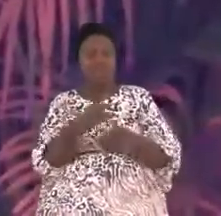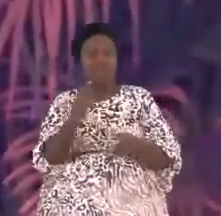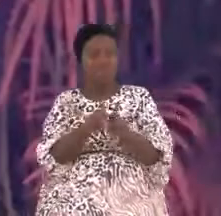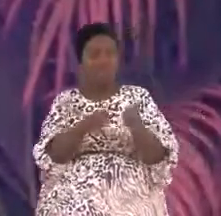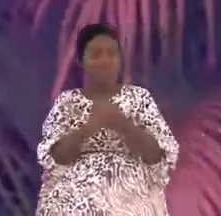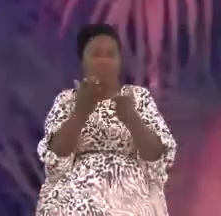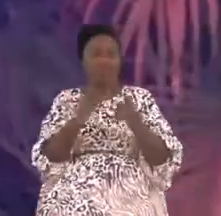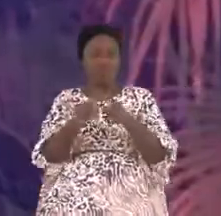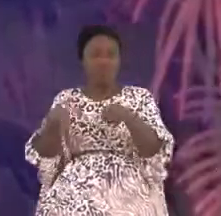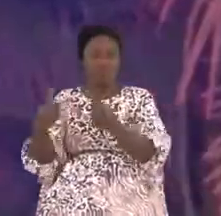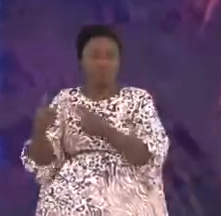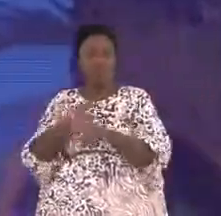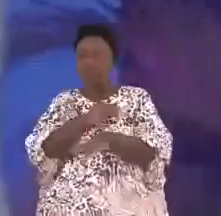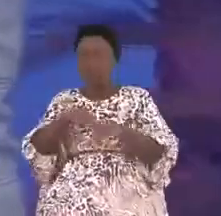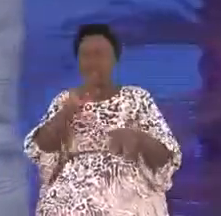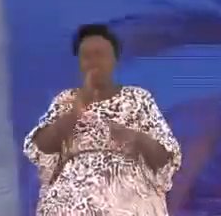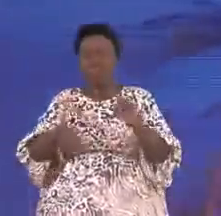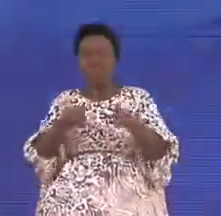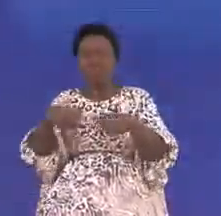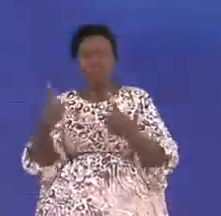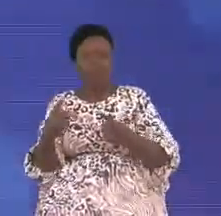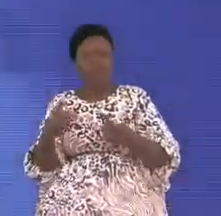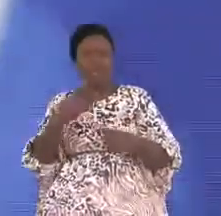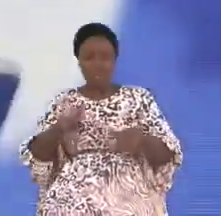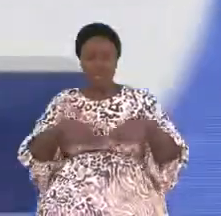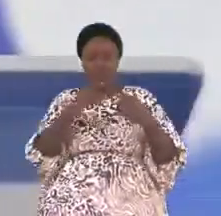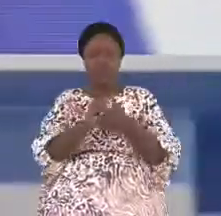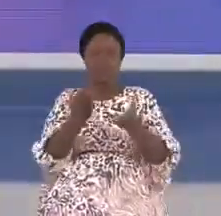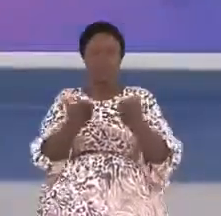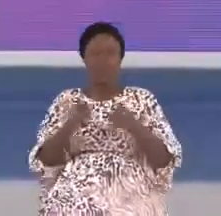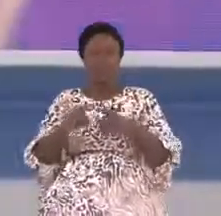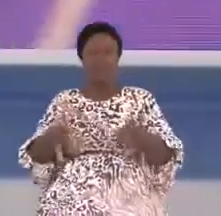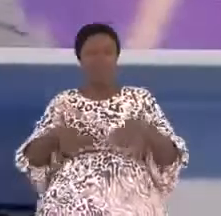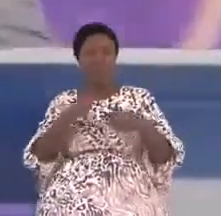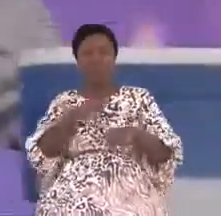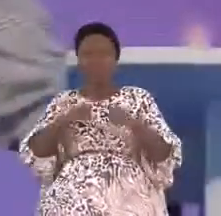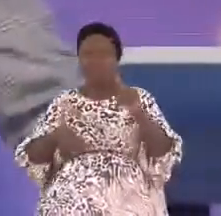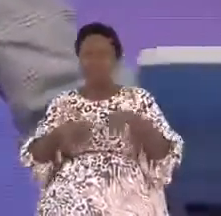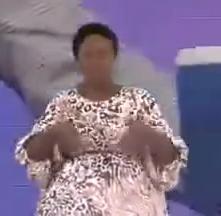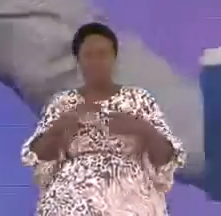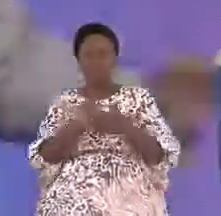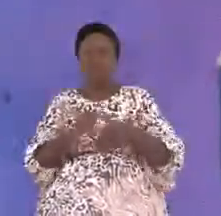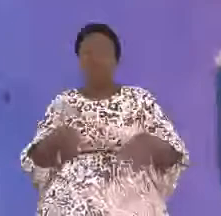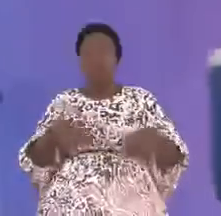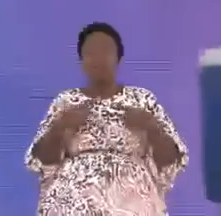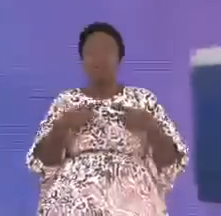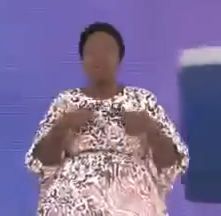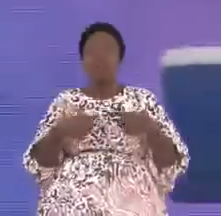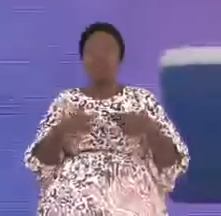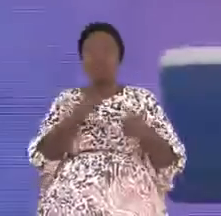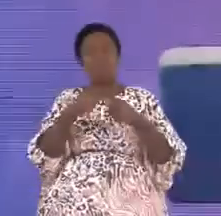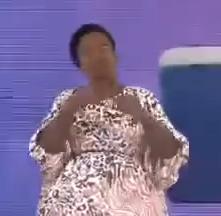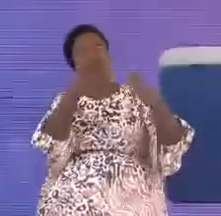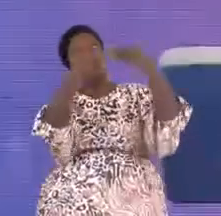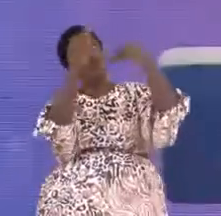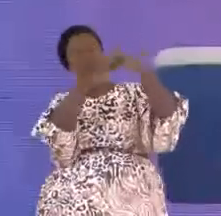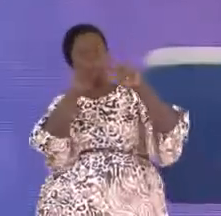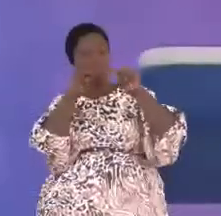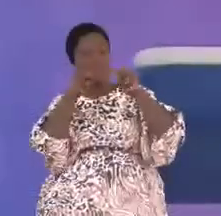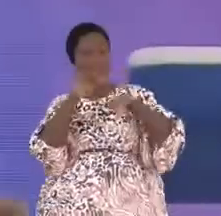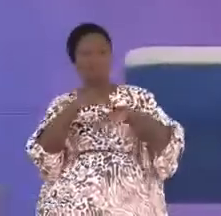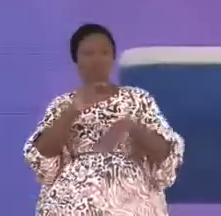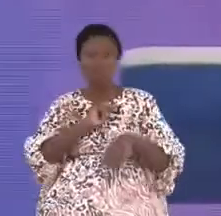we couldn't get there the life we wanted to live we couldn't live that life and heaven looked at